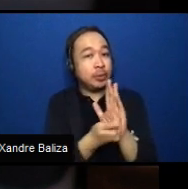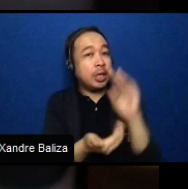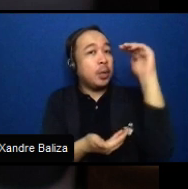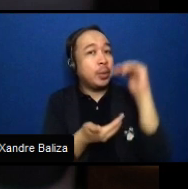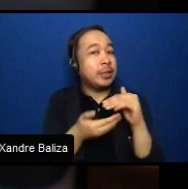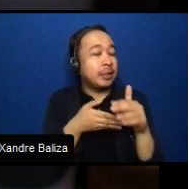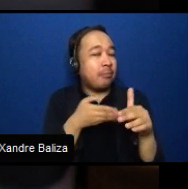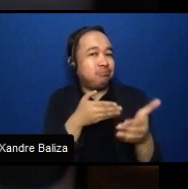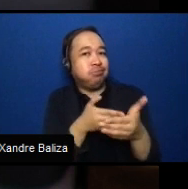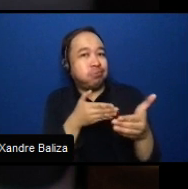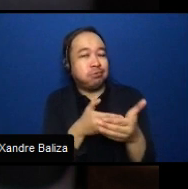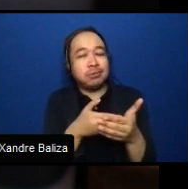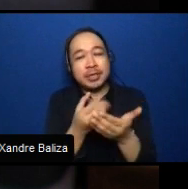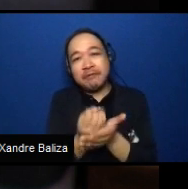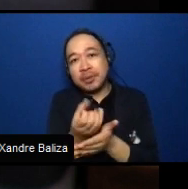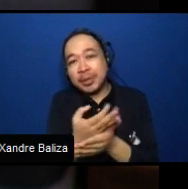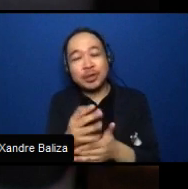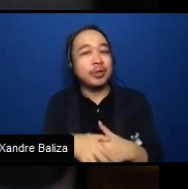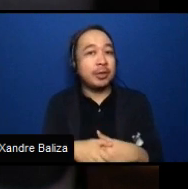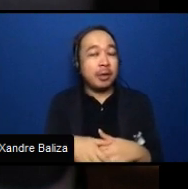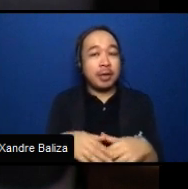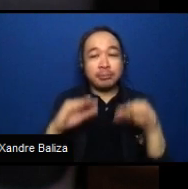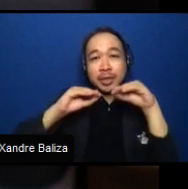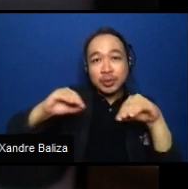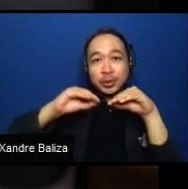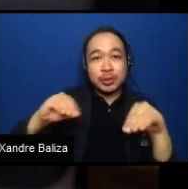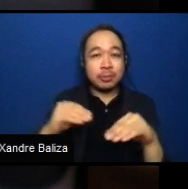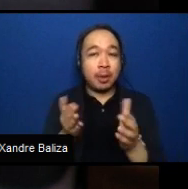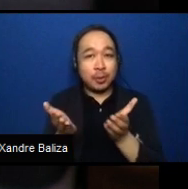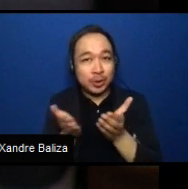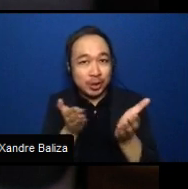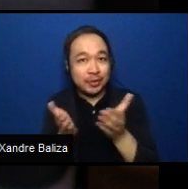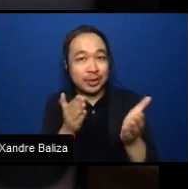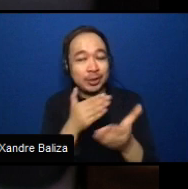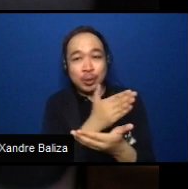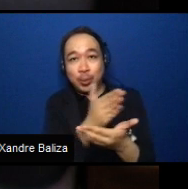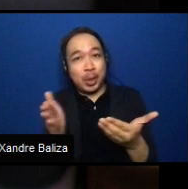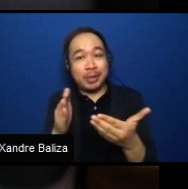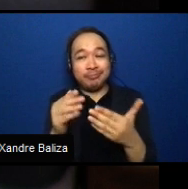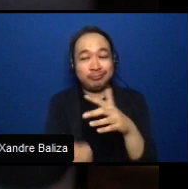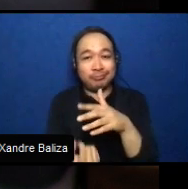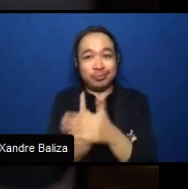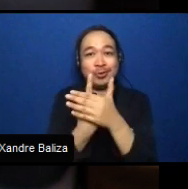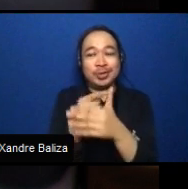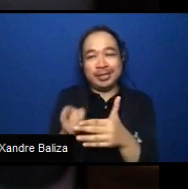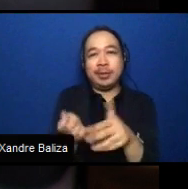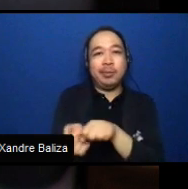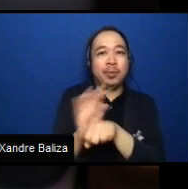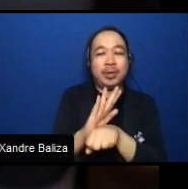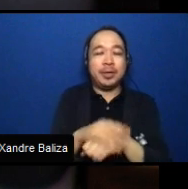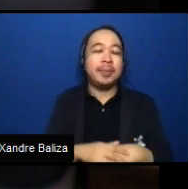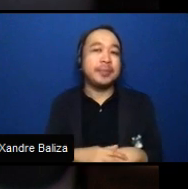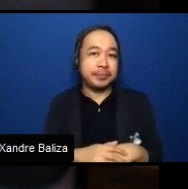HR information, education, and service across the region as a result of the pandemic. Lockdowns have